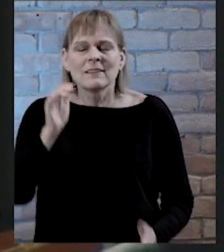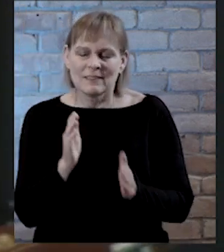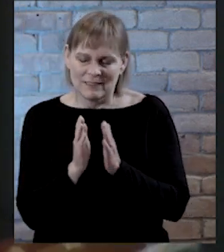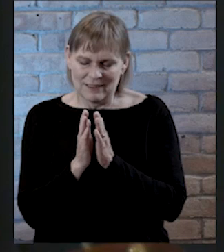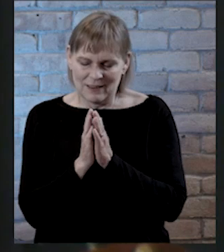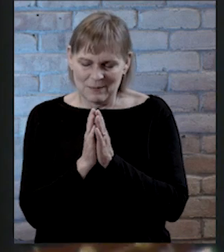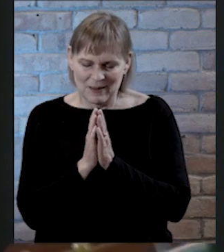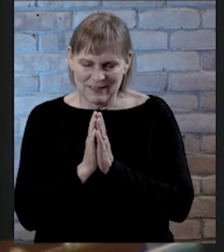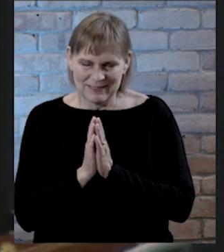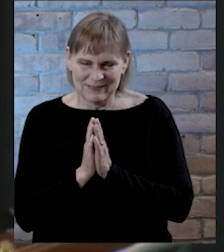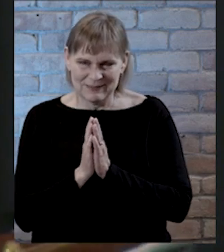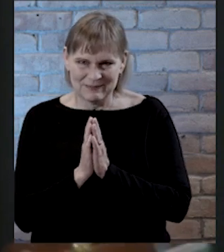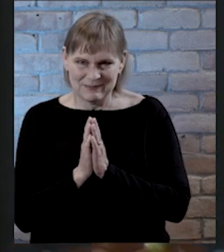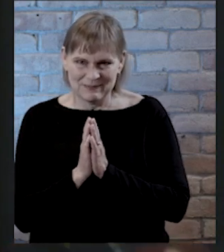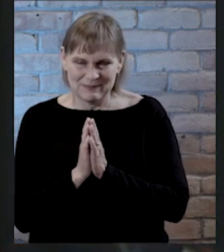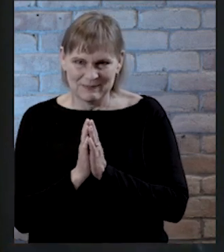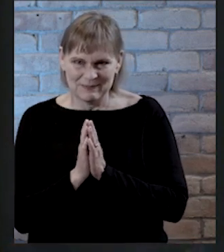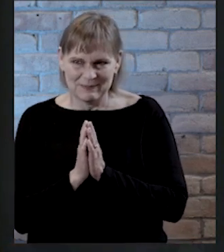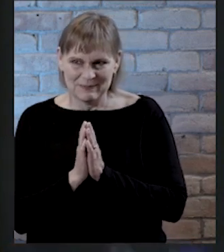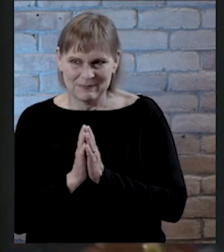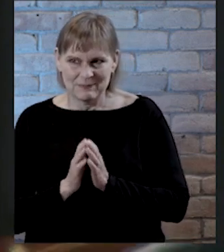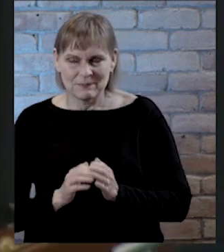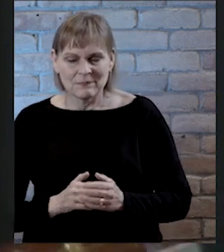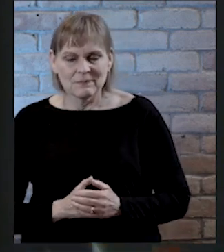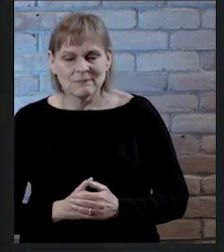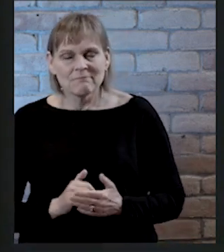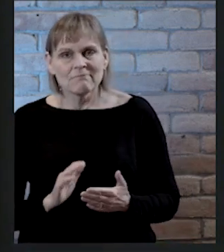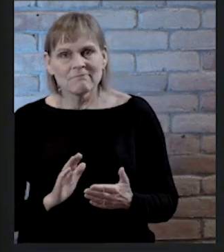everlasting. Amen.